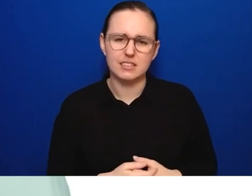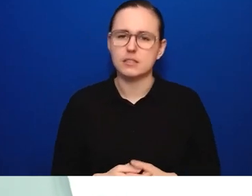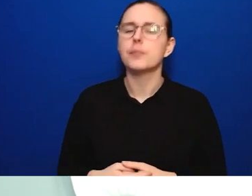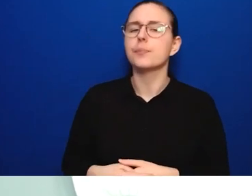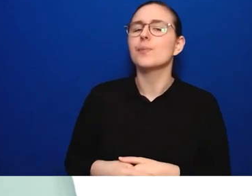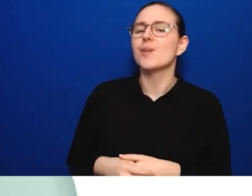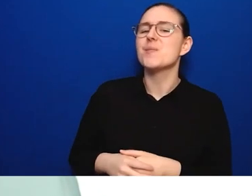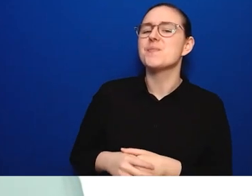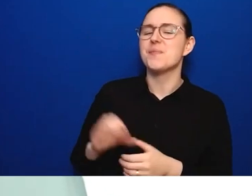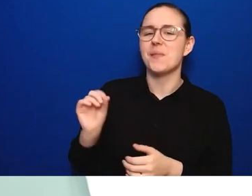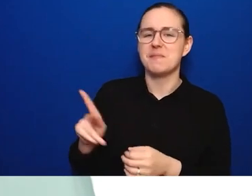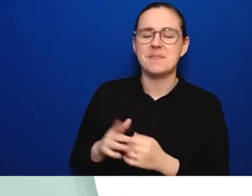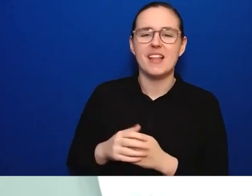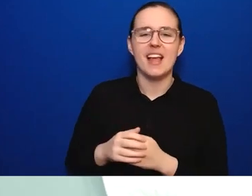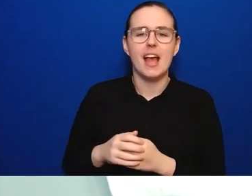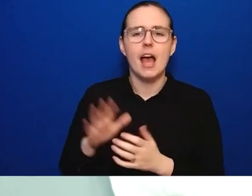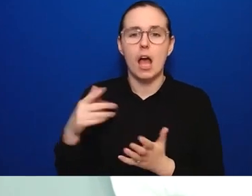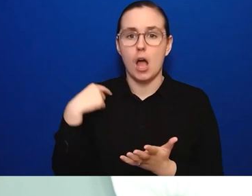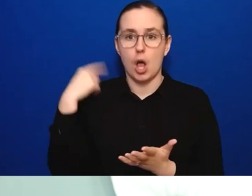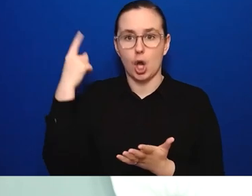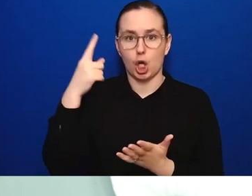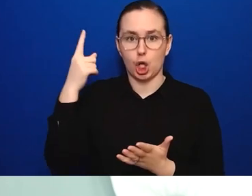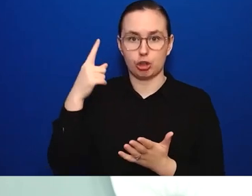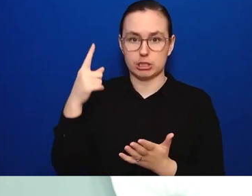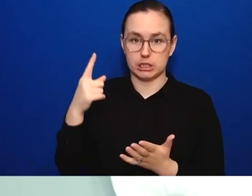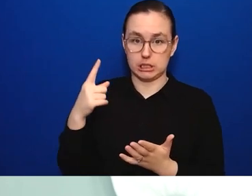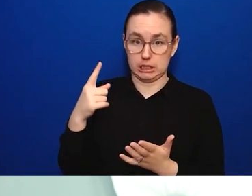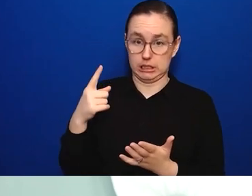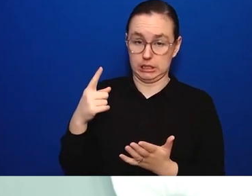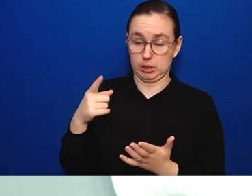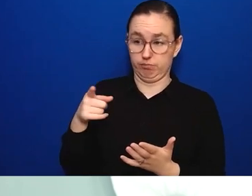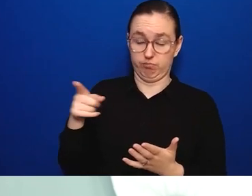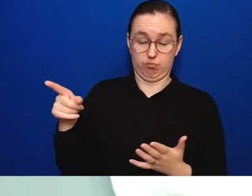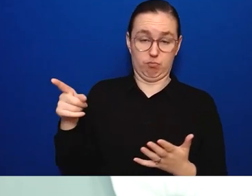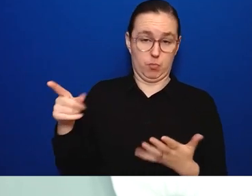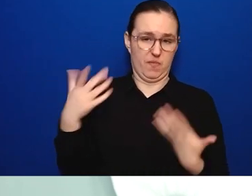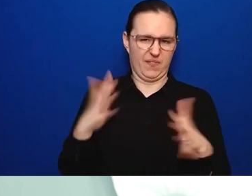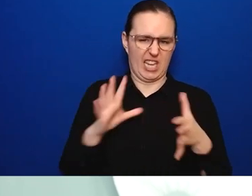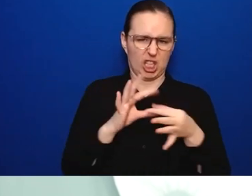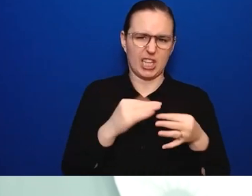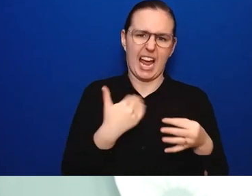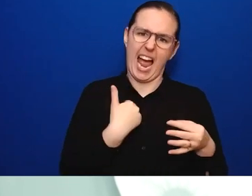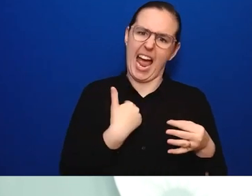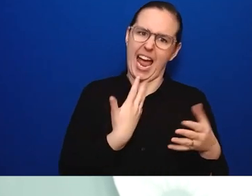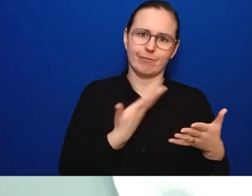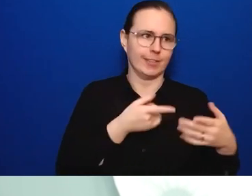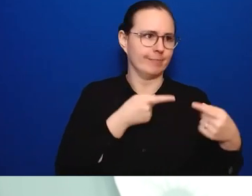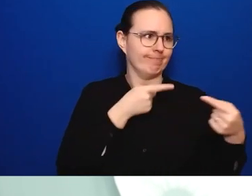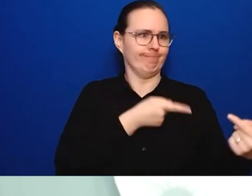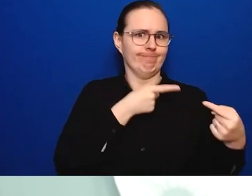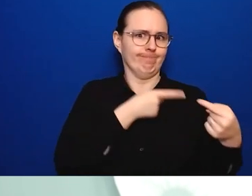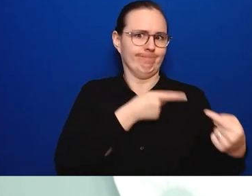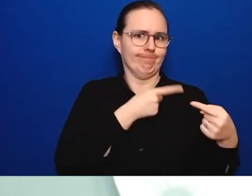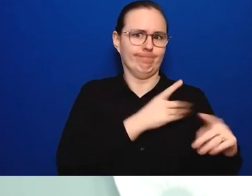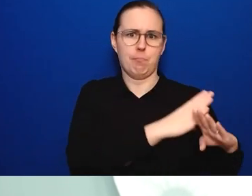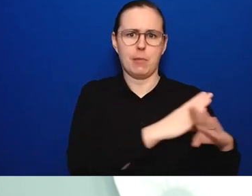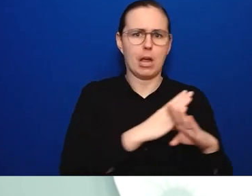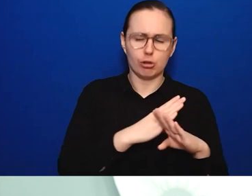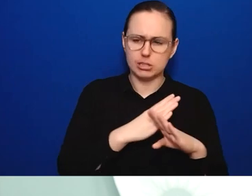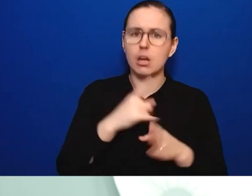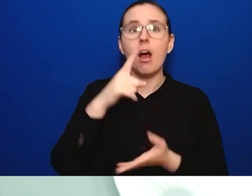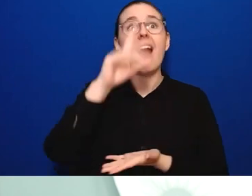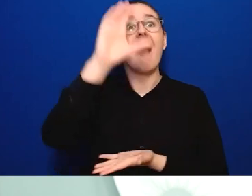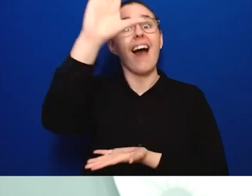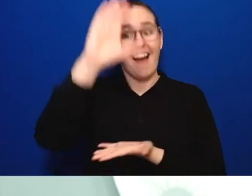guess what I'm looking for is, like, how will you know that, you know, moving forward with this funding is a success and